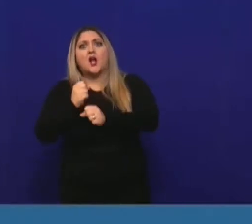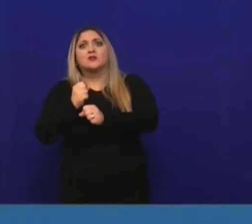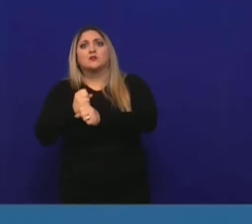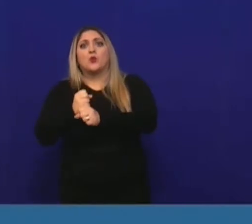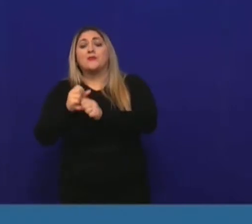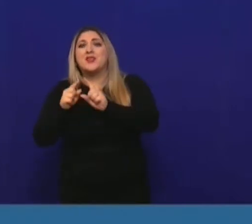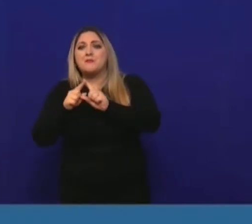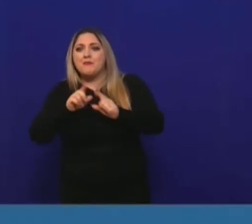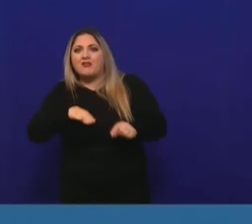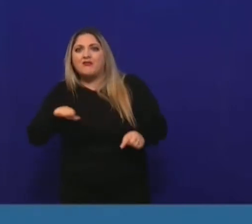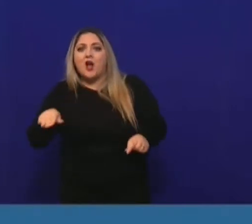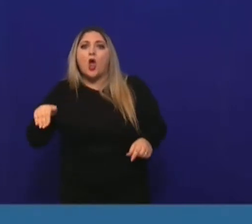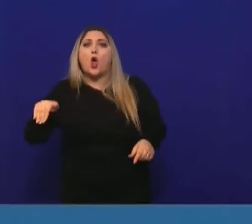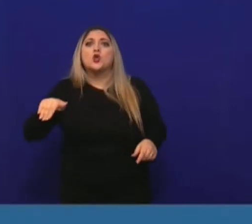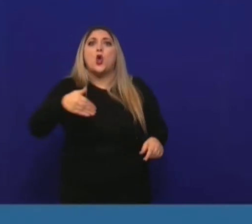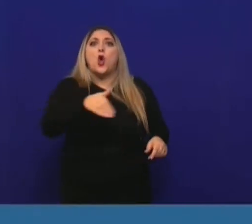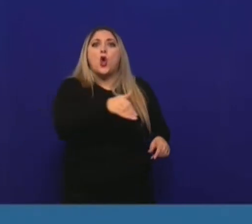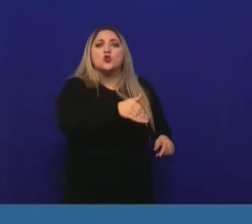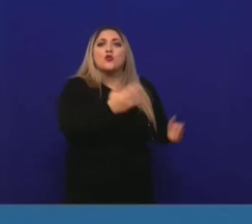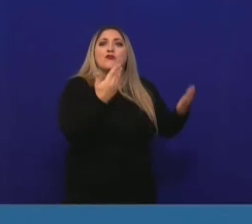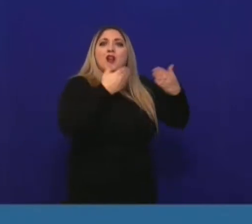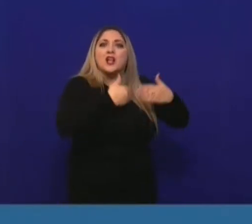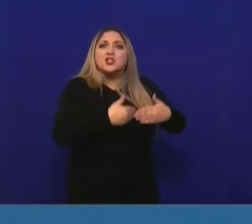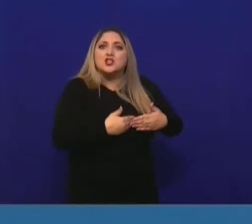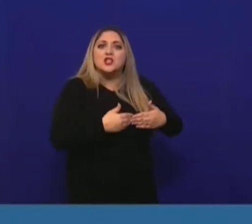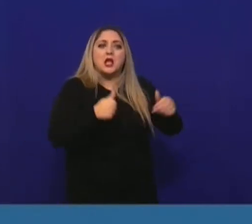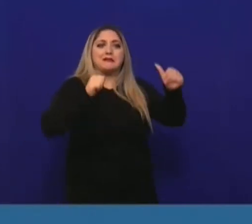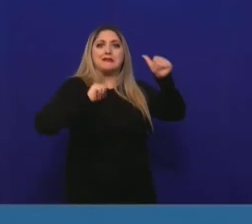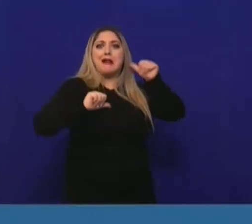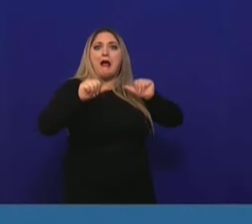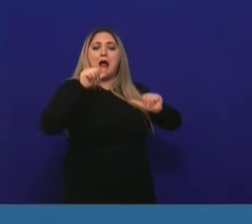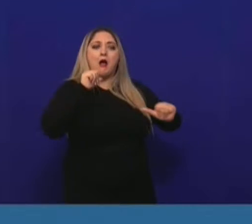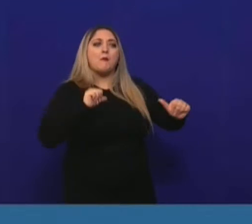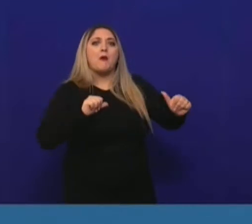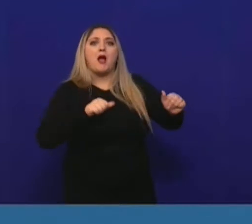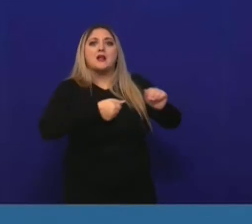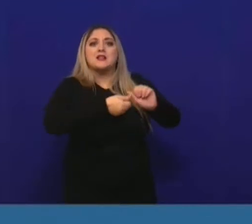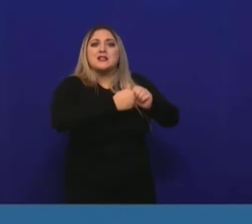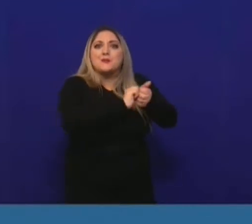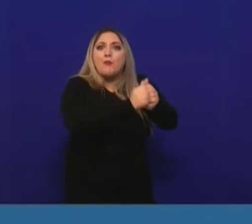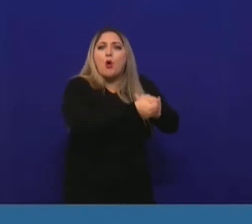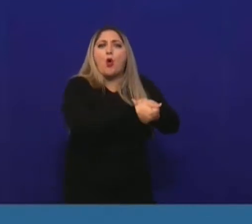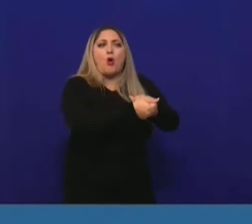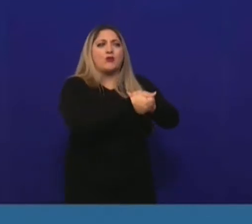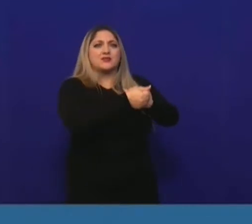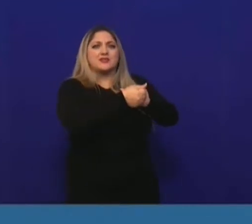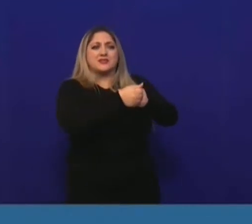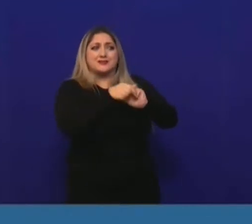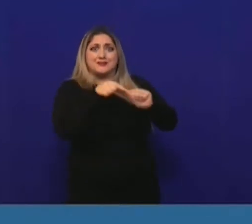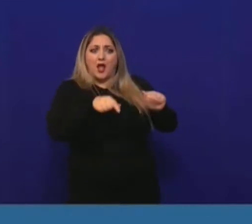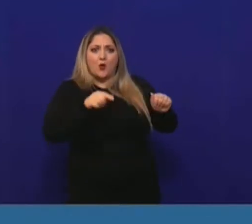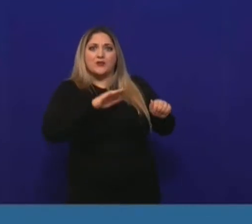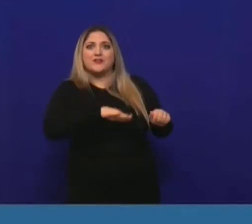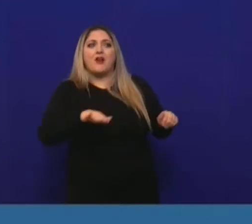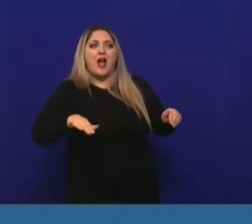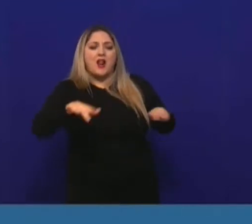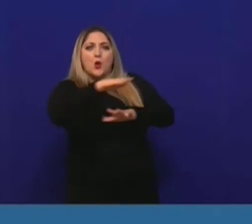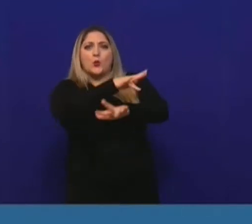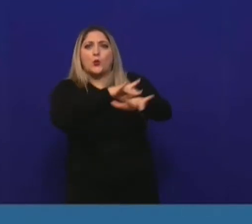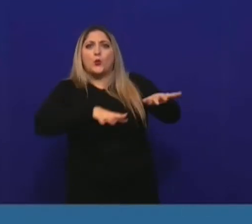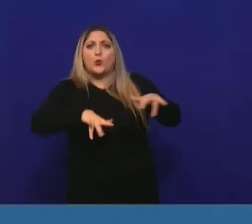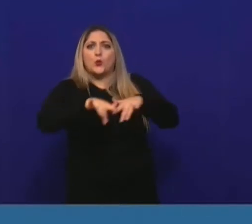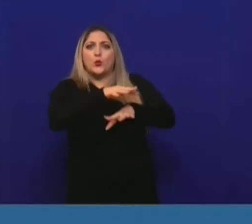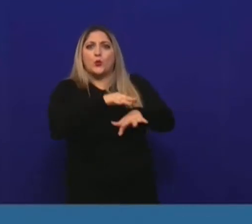tal-futbol, lezzjonijiet ta' sfin, tat-teatru, fejn m'hemmx kunċett ta' bubbles. F'dawn il-postijiet qed issir